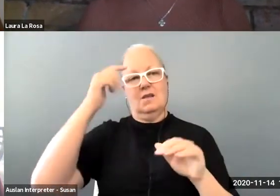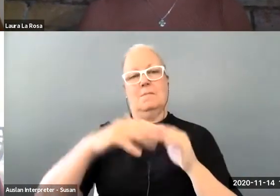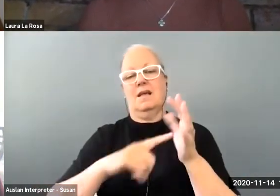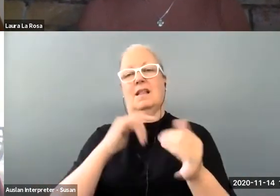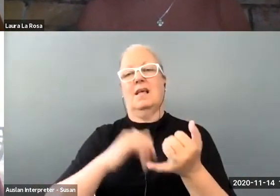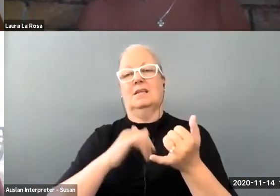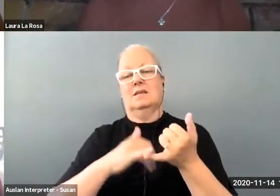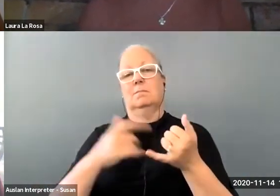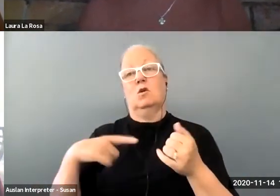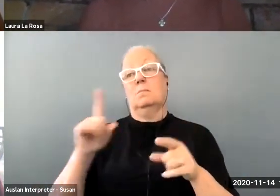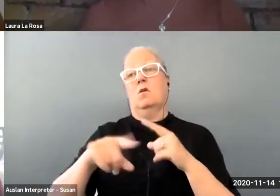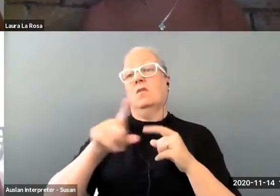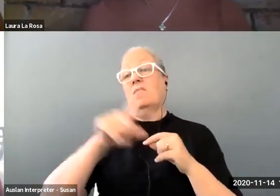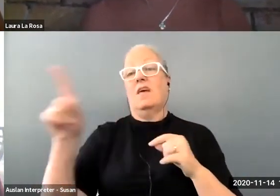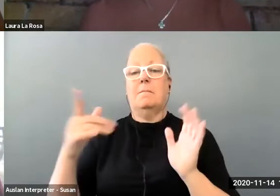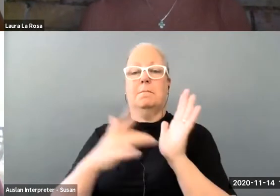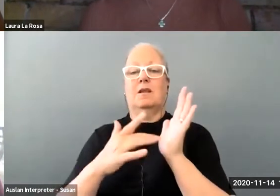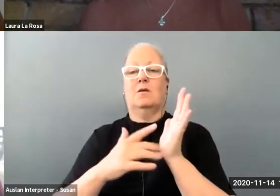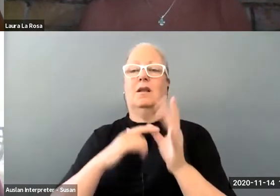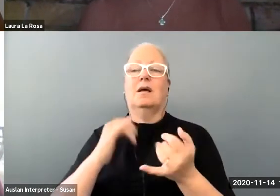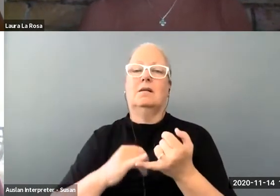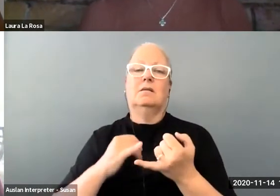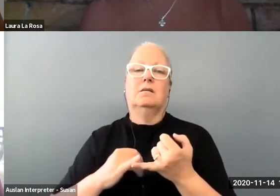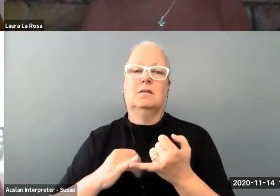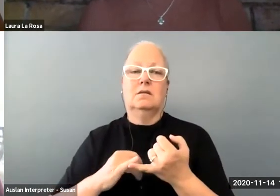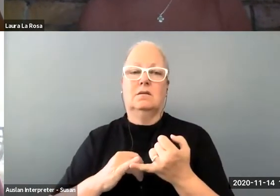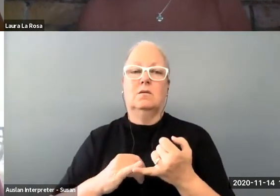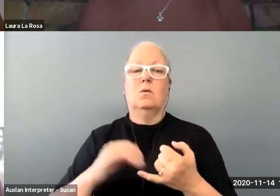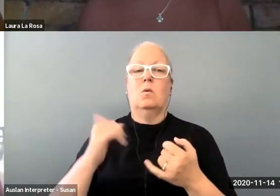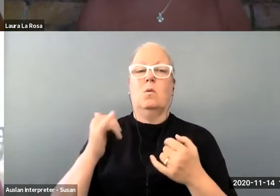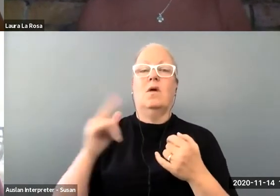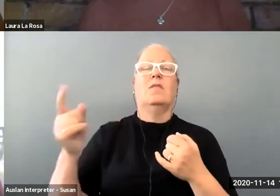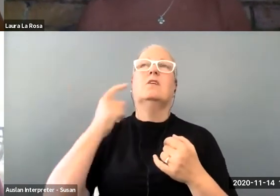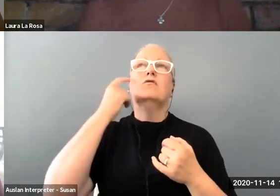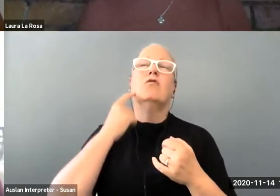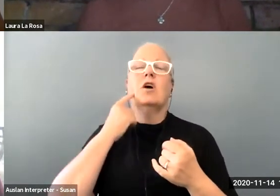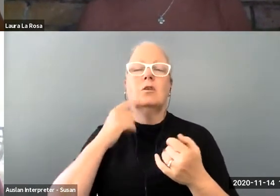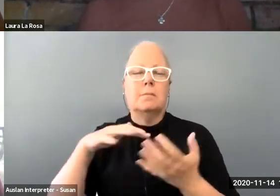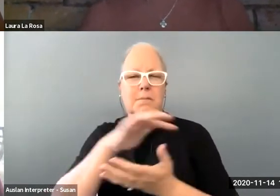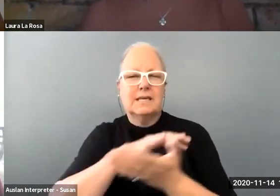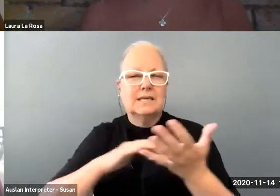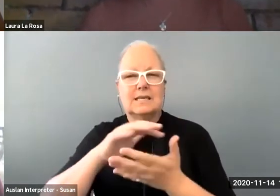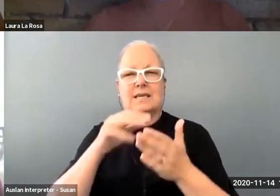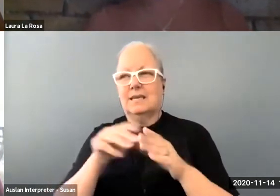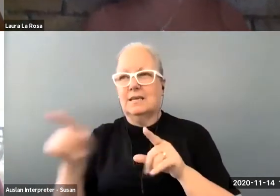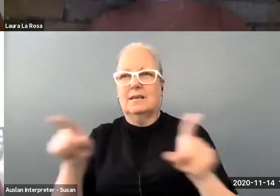they're predominantly quite middle class, or have, you know, strived to kind of mix in those worlds.